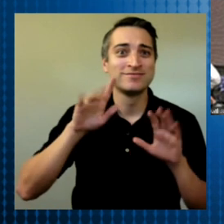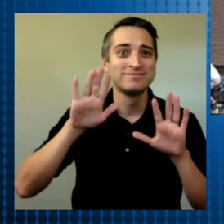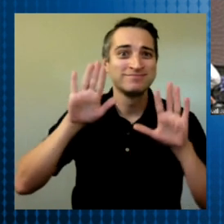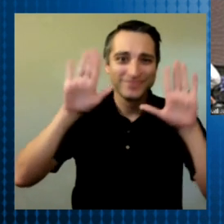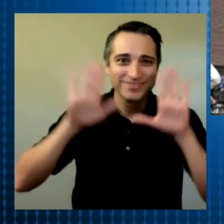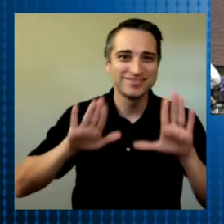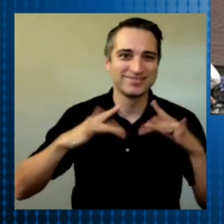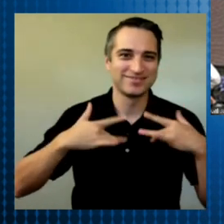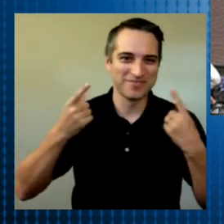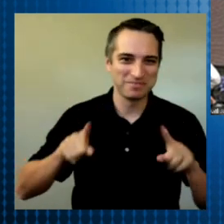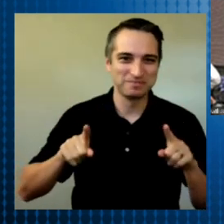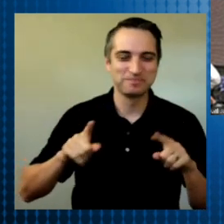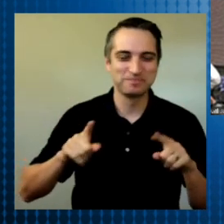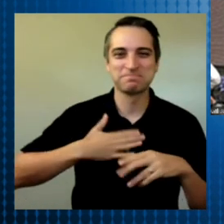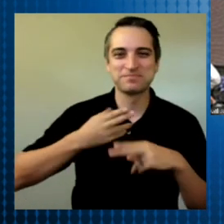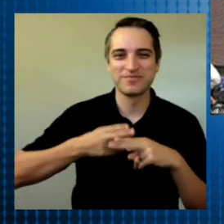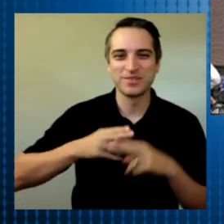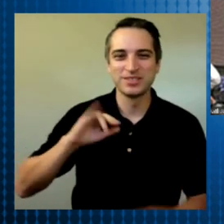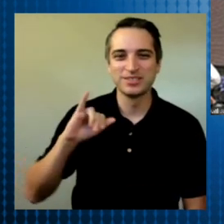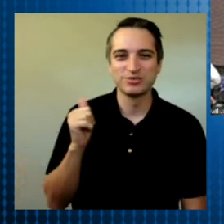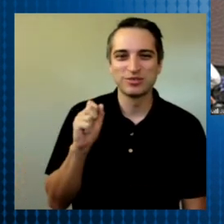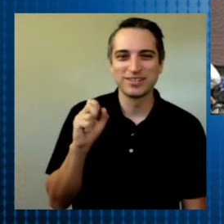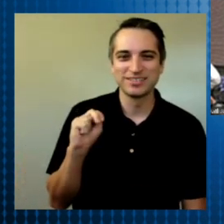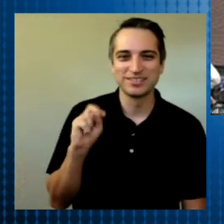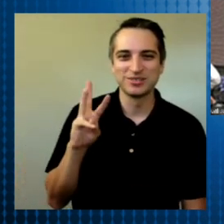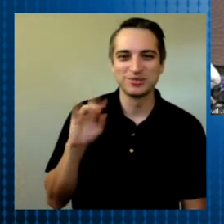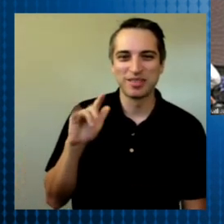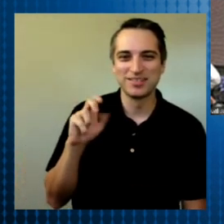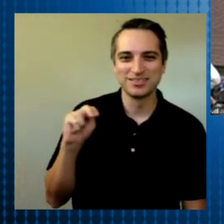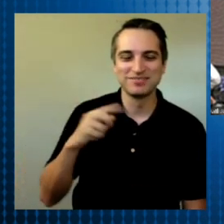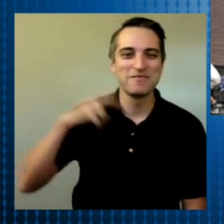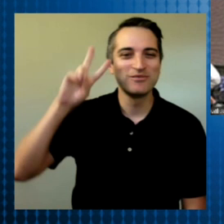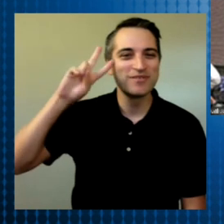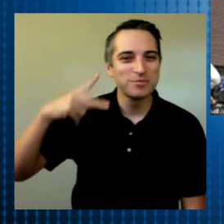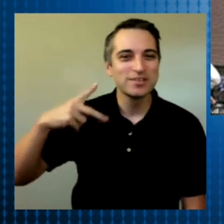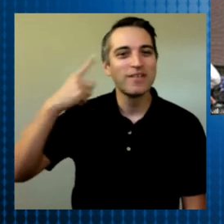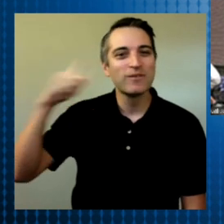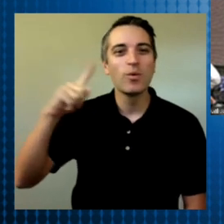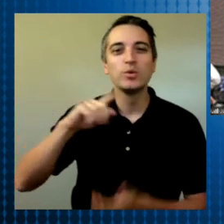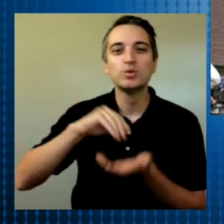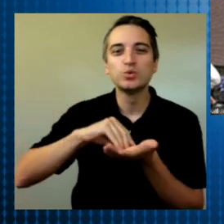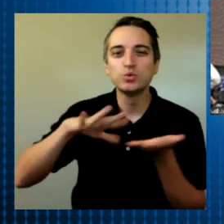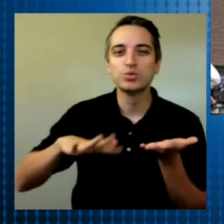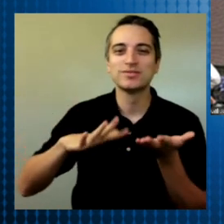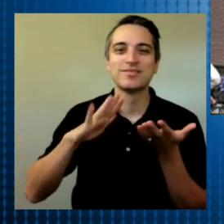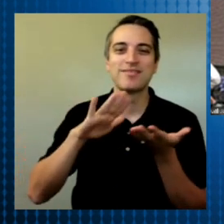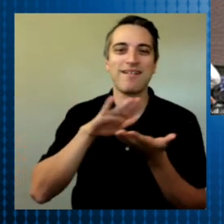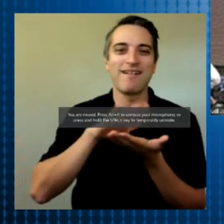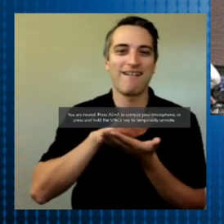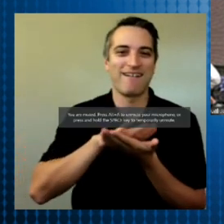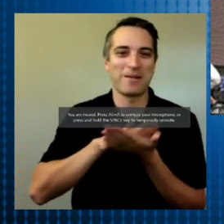event. My name is Jason Wilson. I'm the Vice President of Student Academic Success here at Mott Community